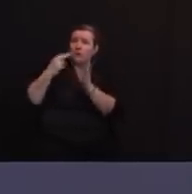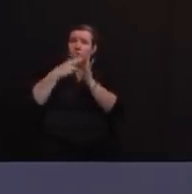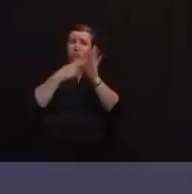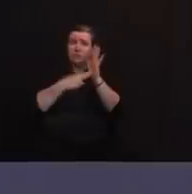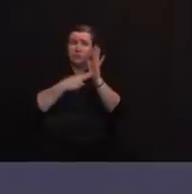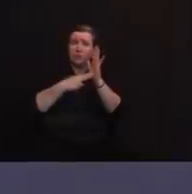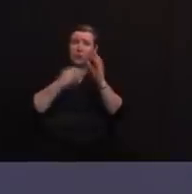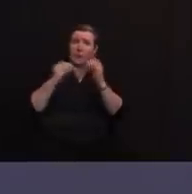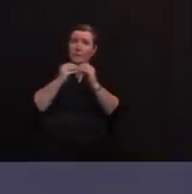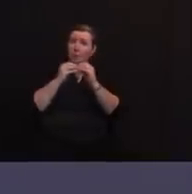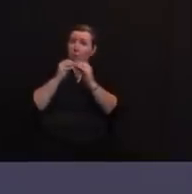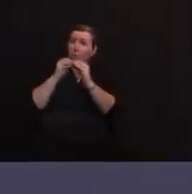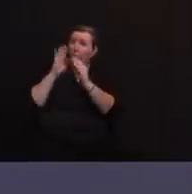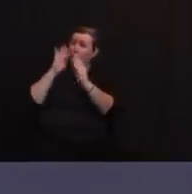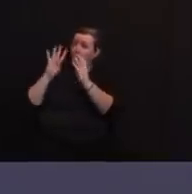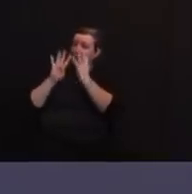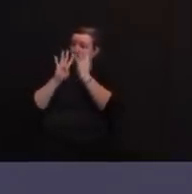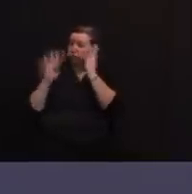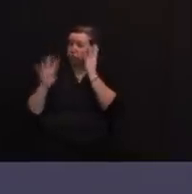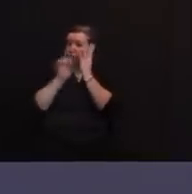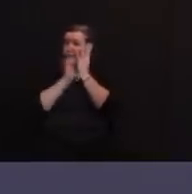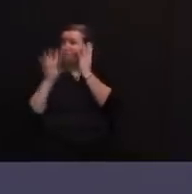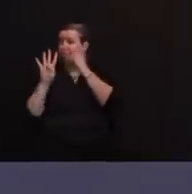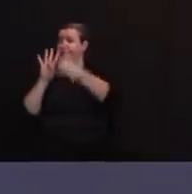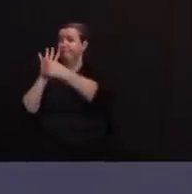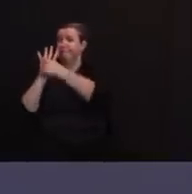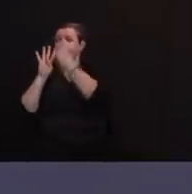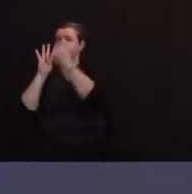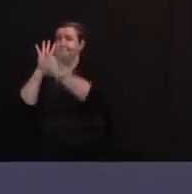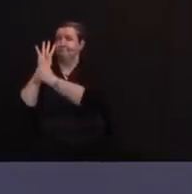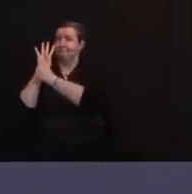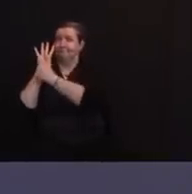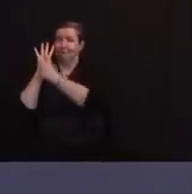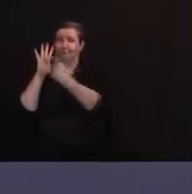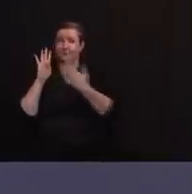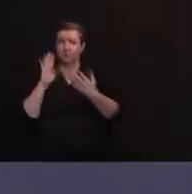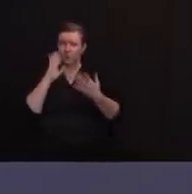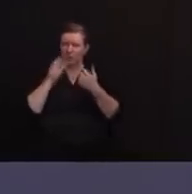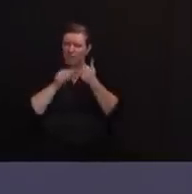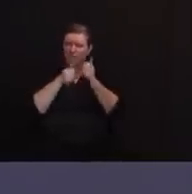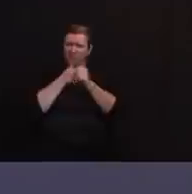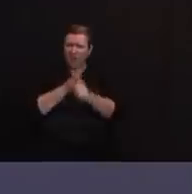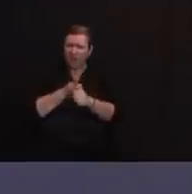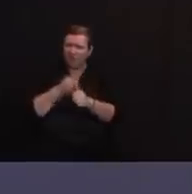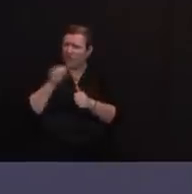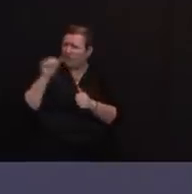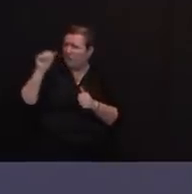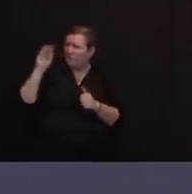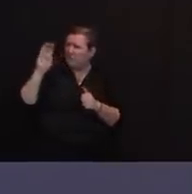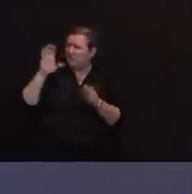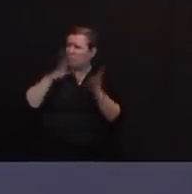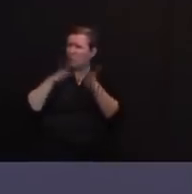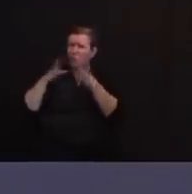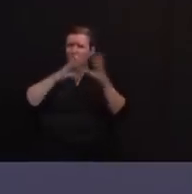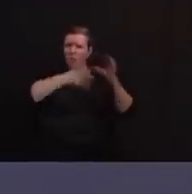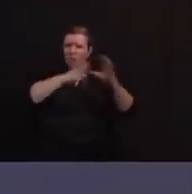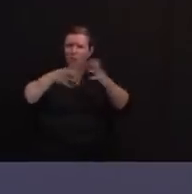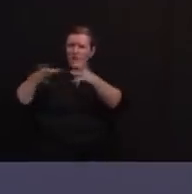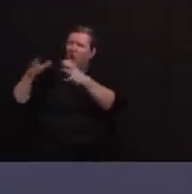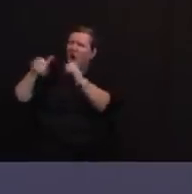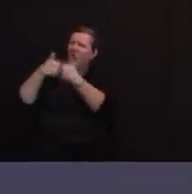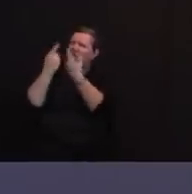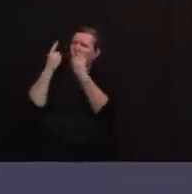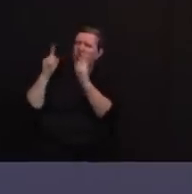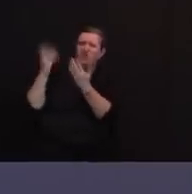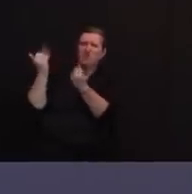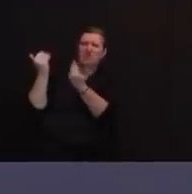the vaccine, or is it just going to be done alphabetically? How's that going to work? Also,